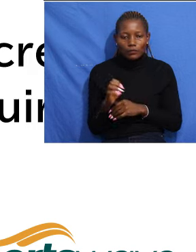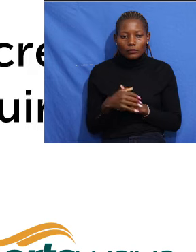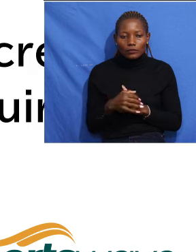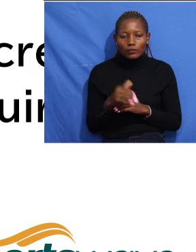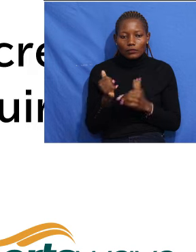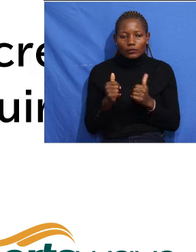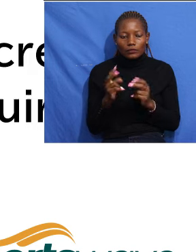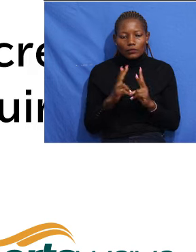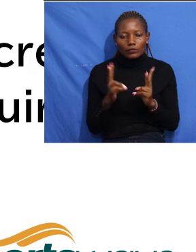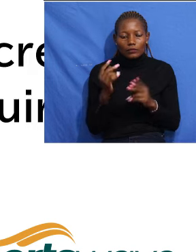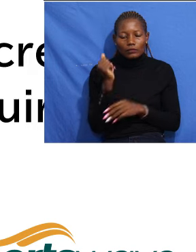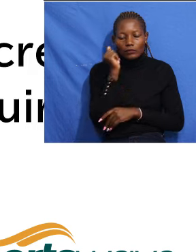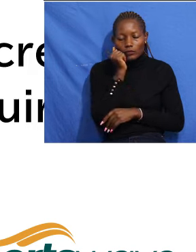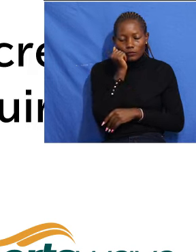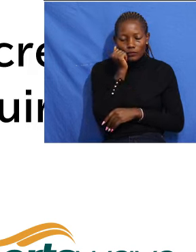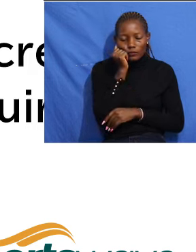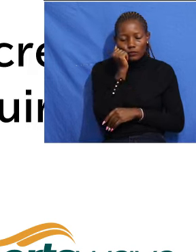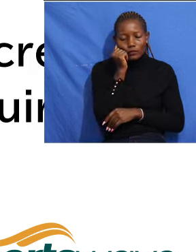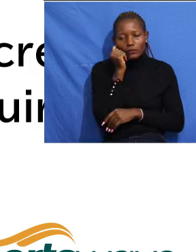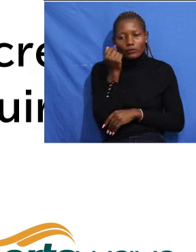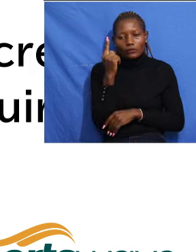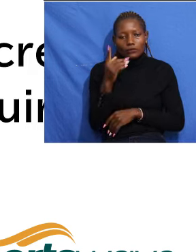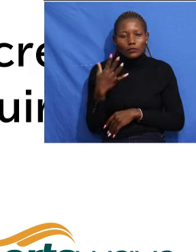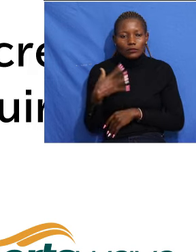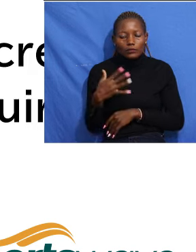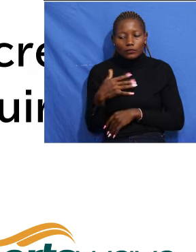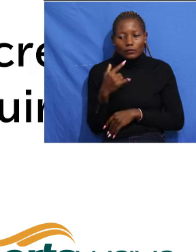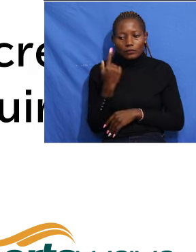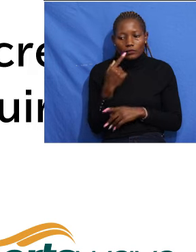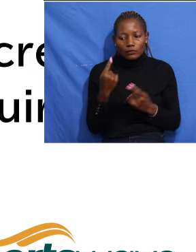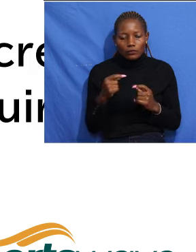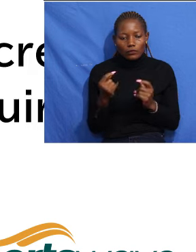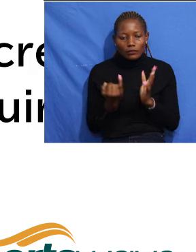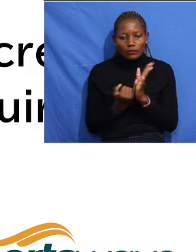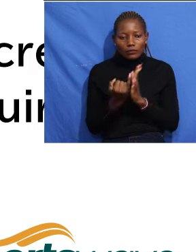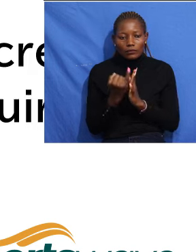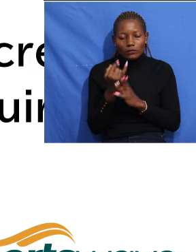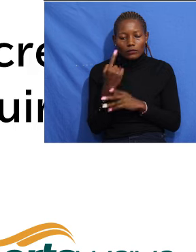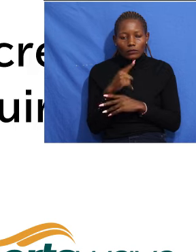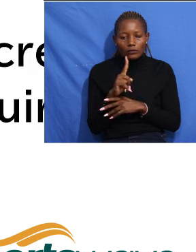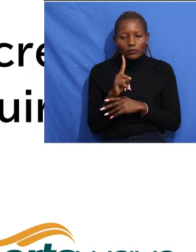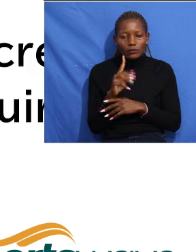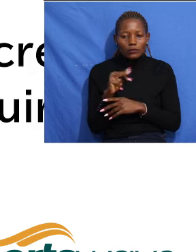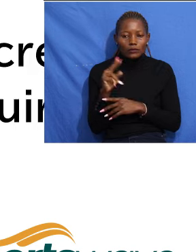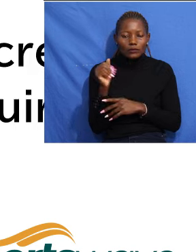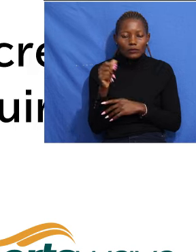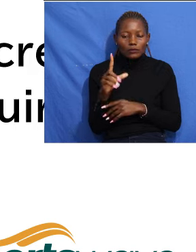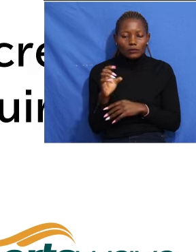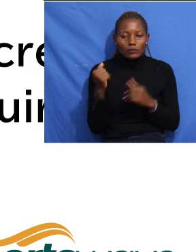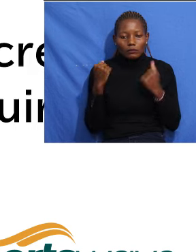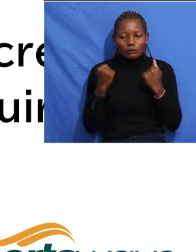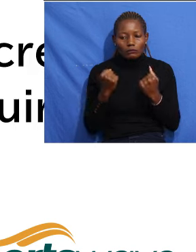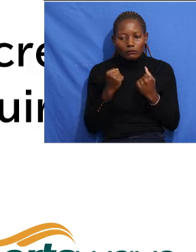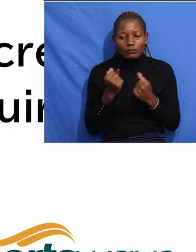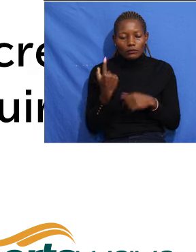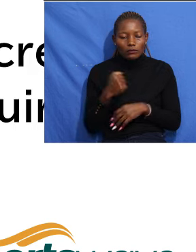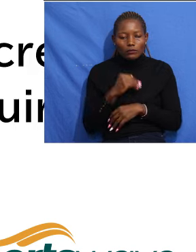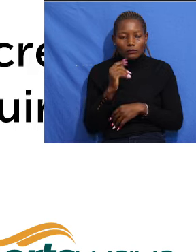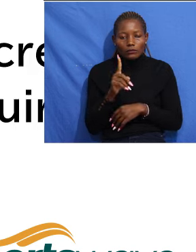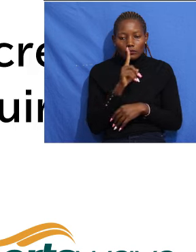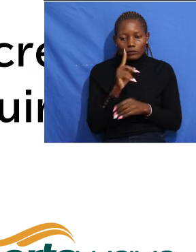which is very sad for people who try to increase the muscle mass and strength. So we should make sure that we